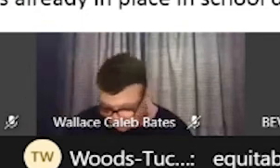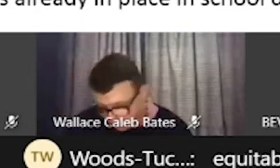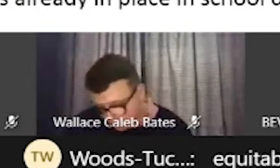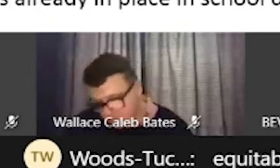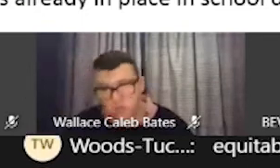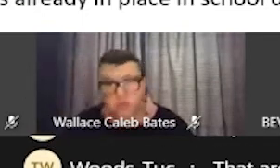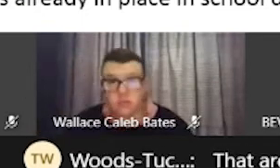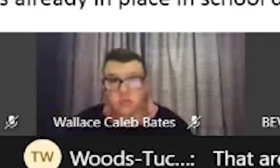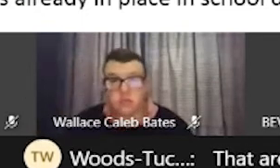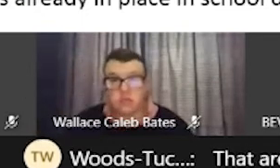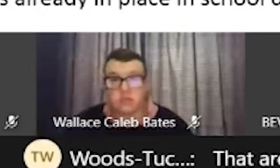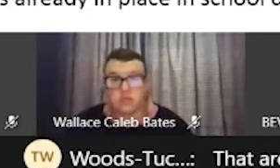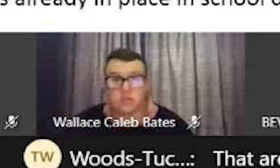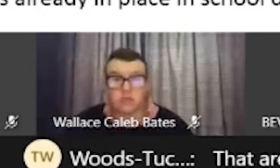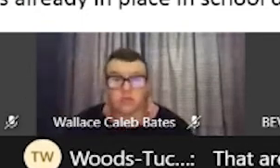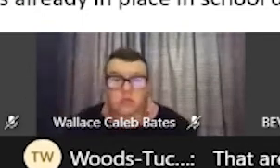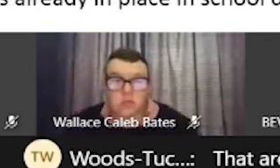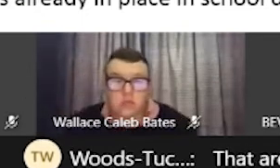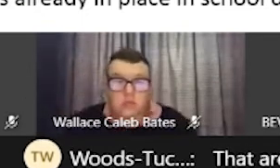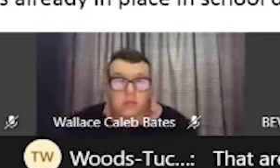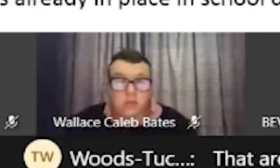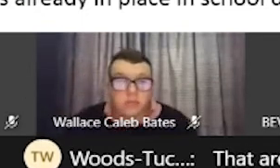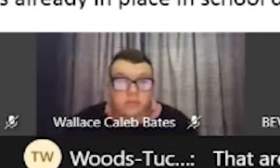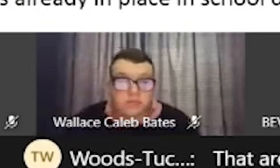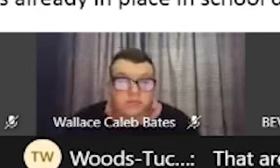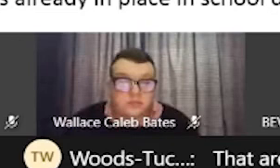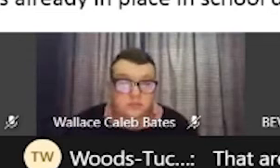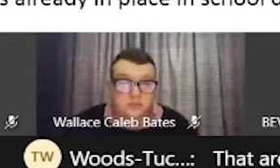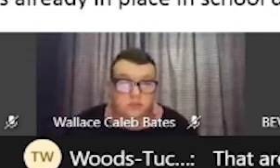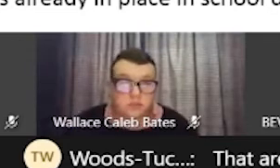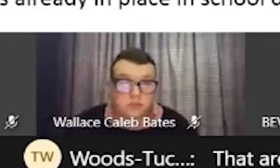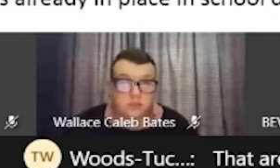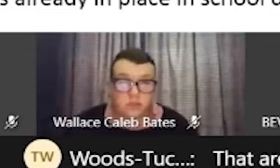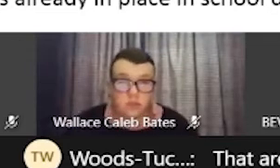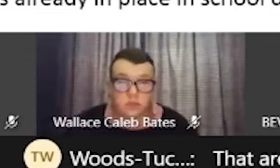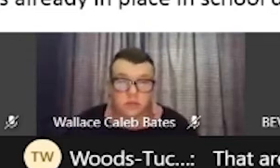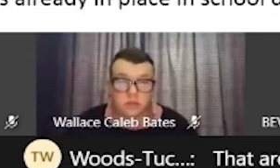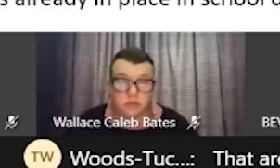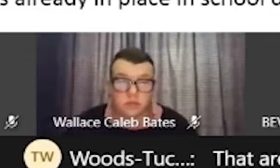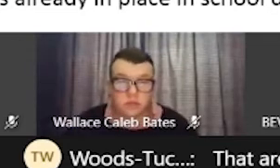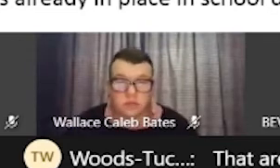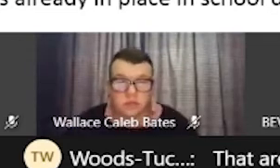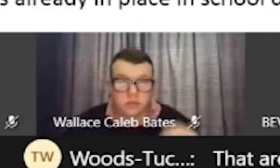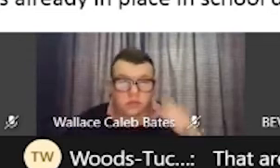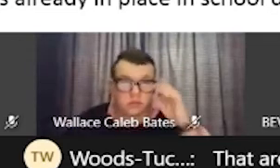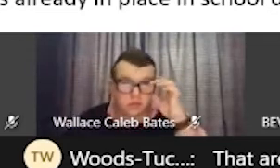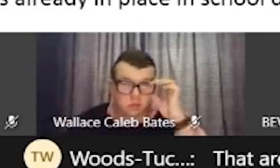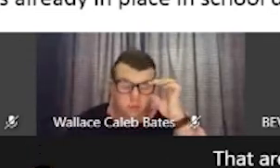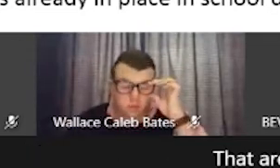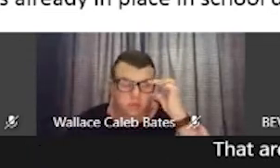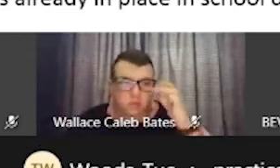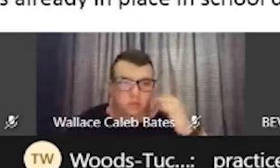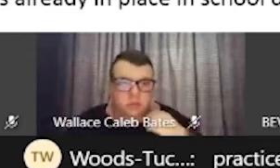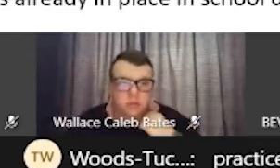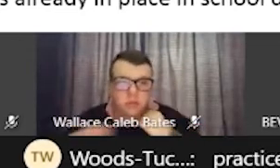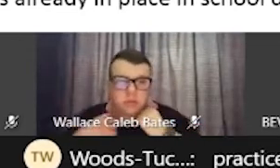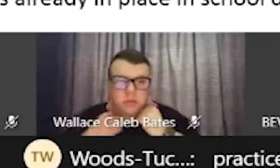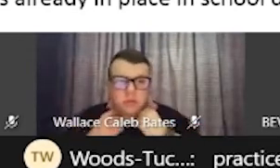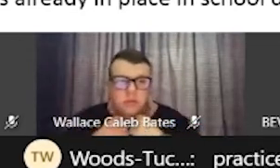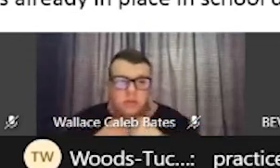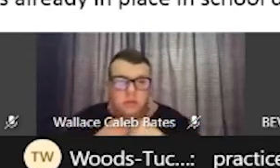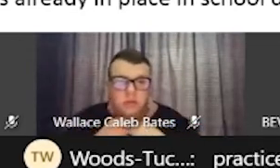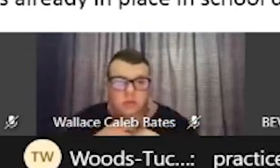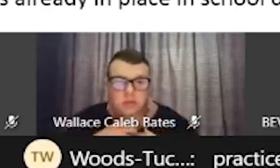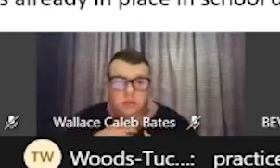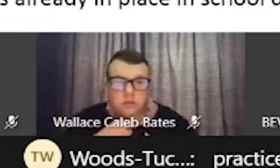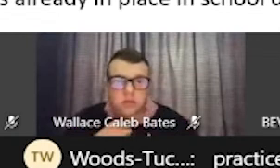in place to really get students involved, to tell the students, to tell the stories